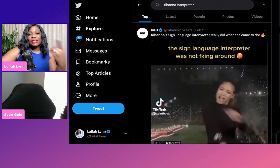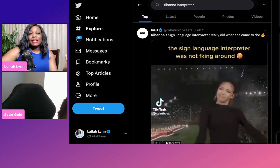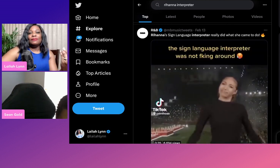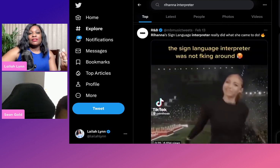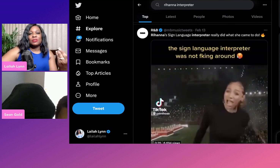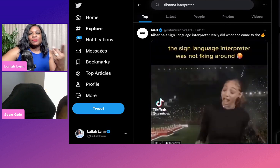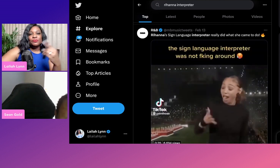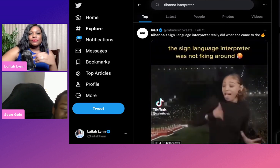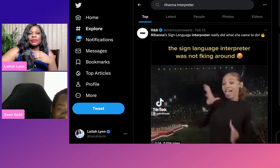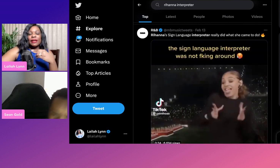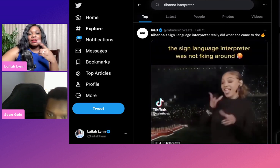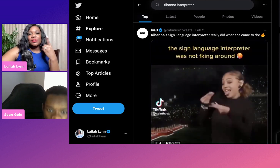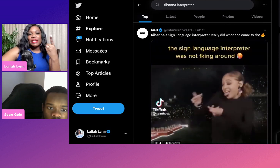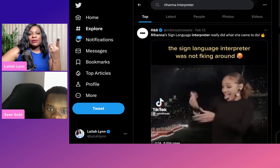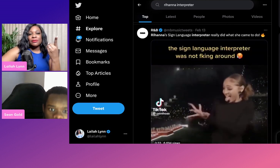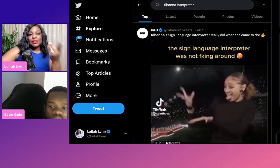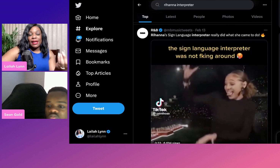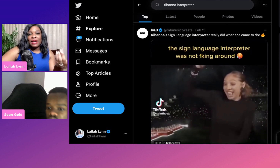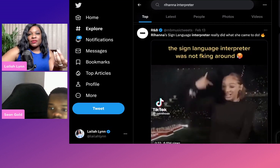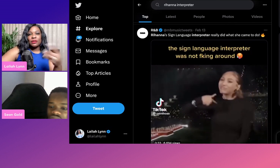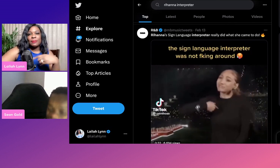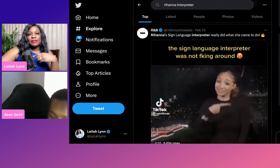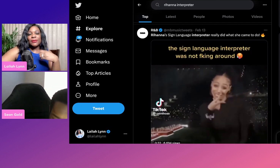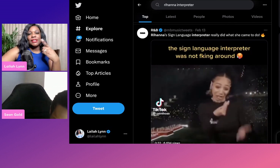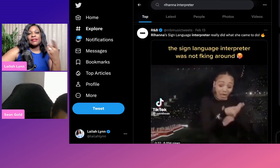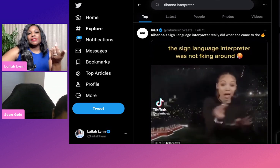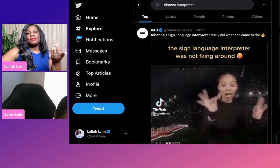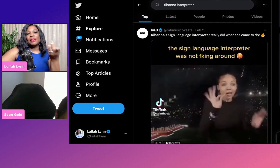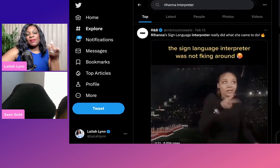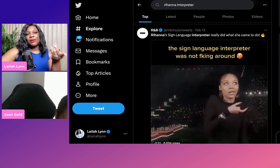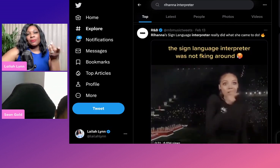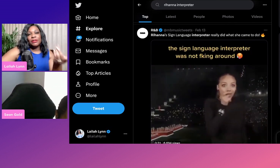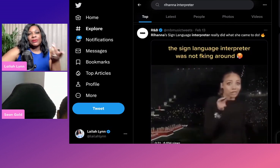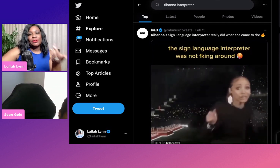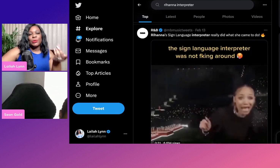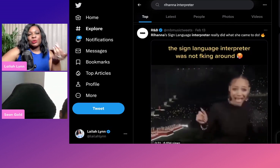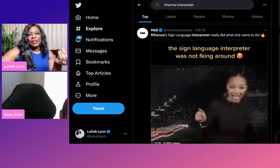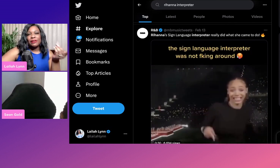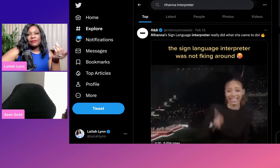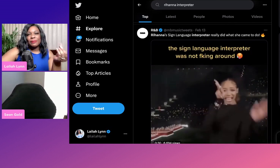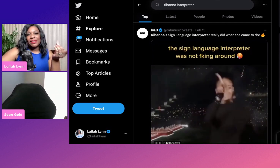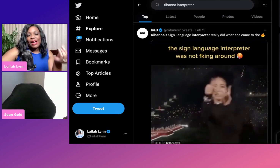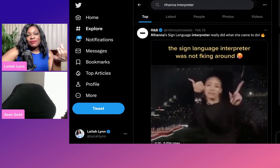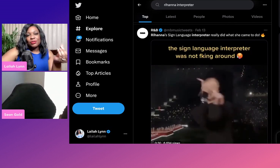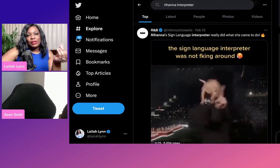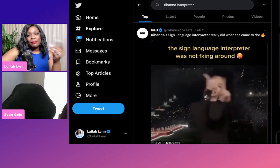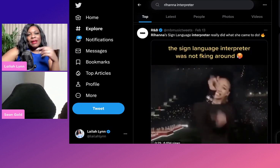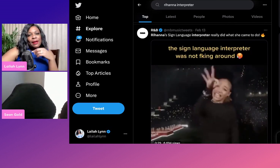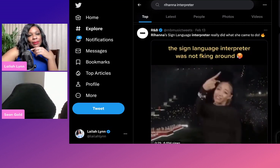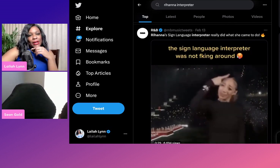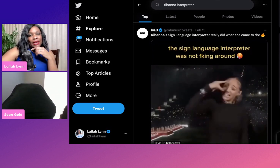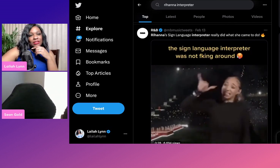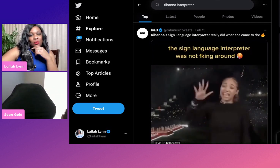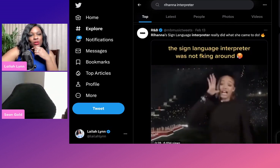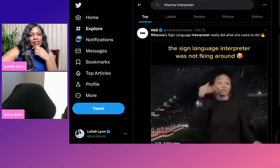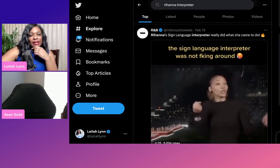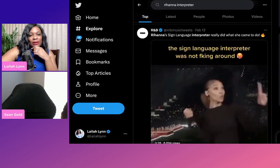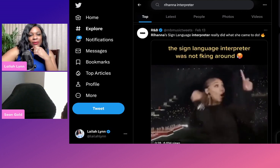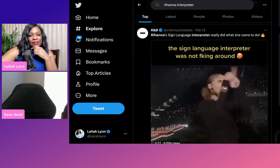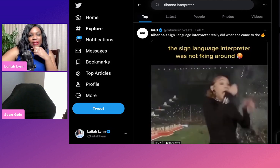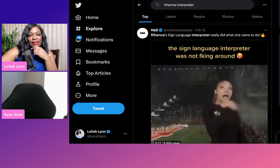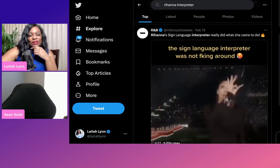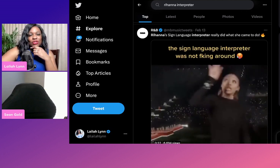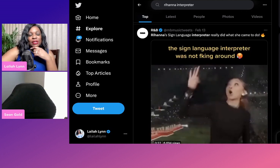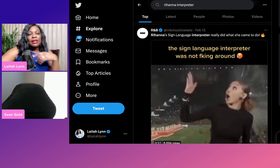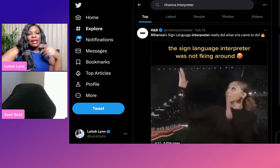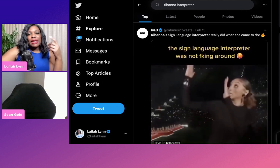on television. Like, it was aired on a live stream. And so these clips that people are putting on social media are from a live stream, but it actually wasn't aired